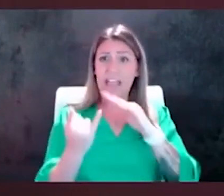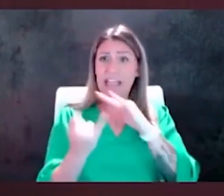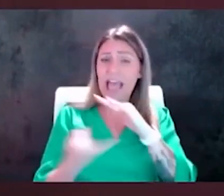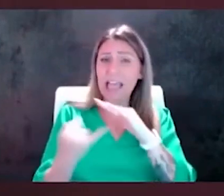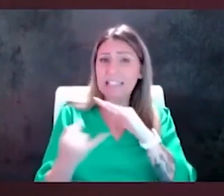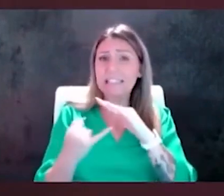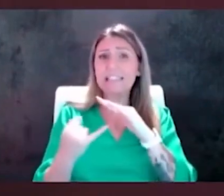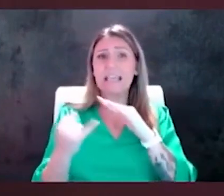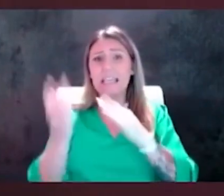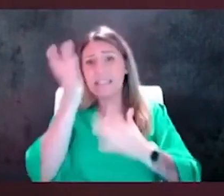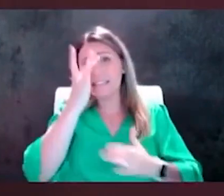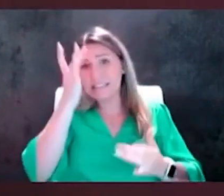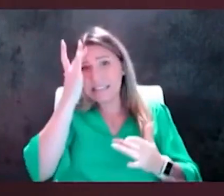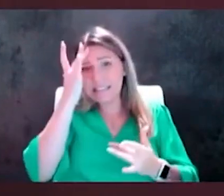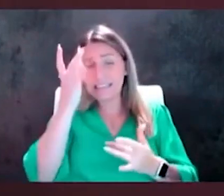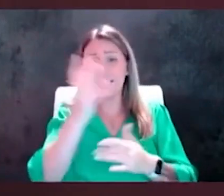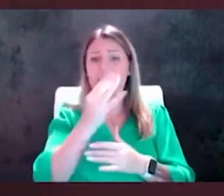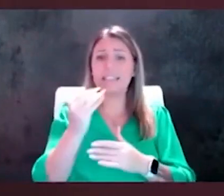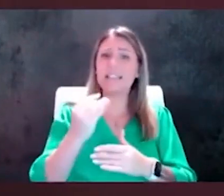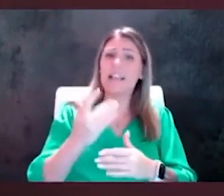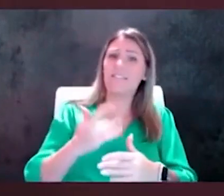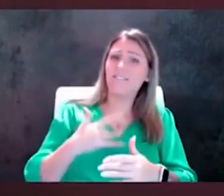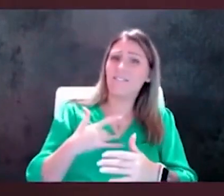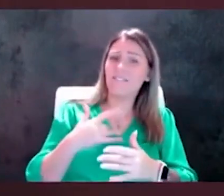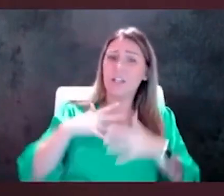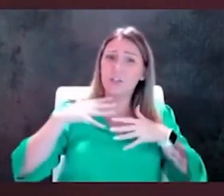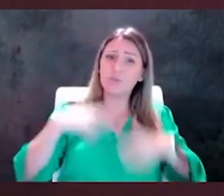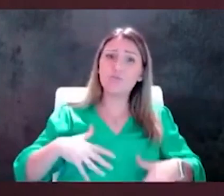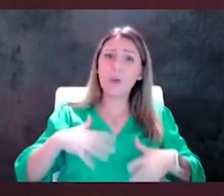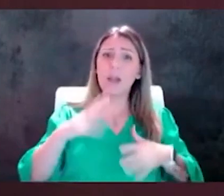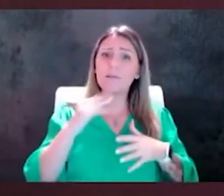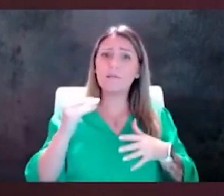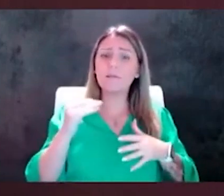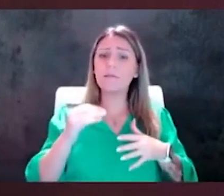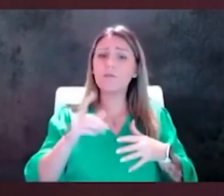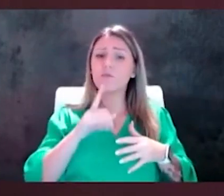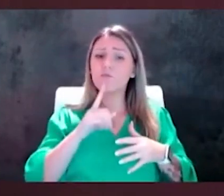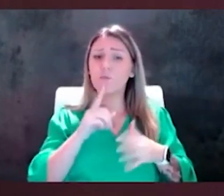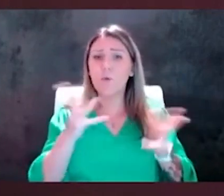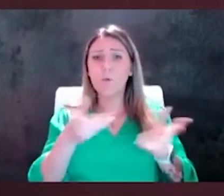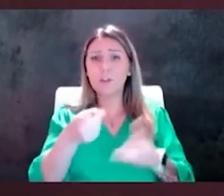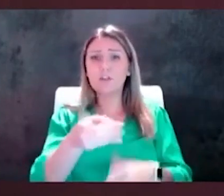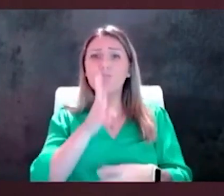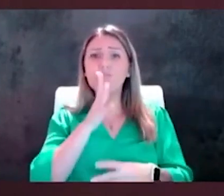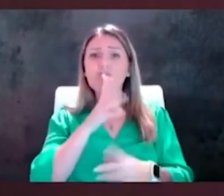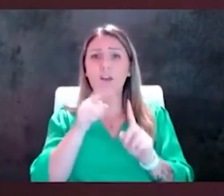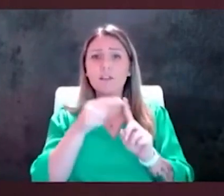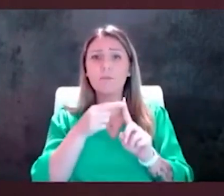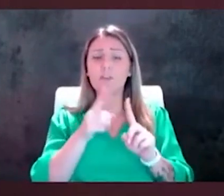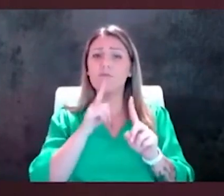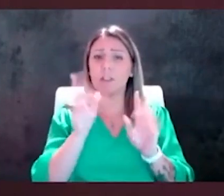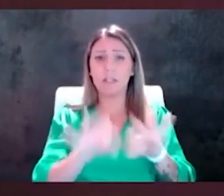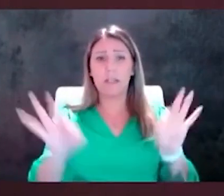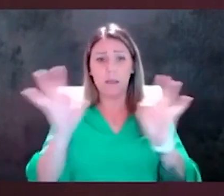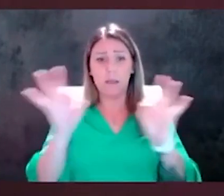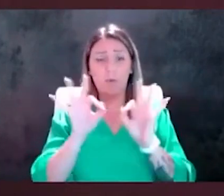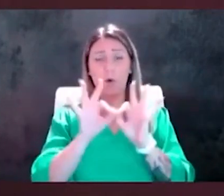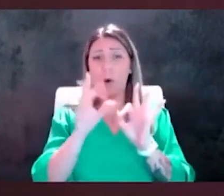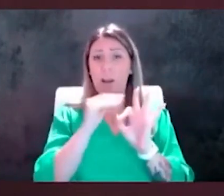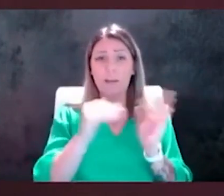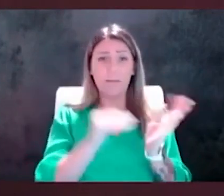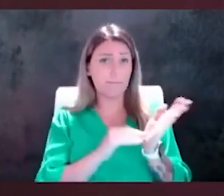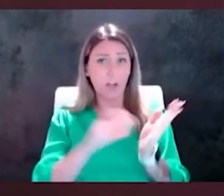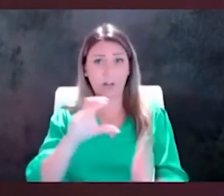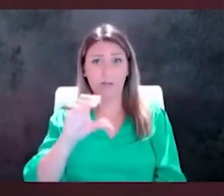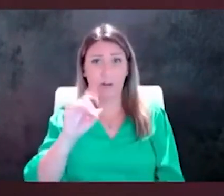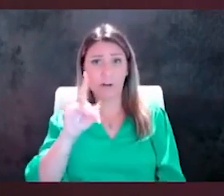isolated, they get depressed. And I think it's really, what you've talked about around that is really important. And to Dr. Comfort, thanks to